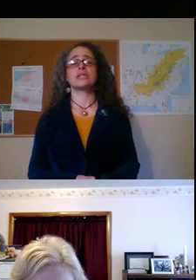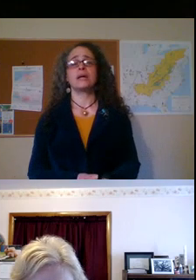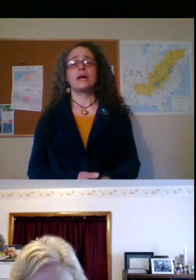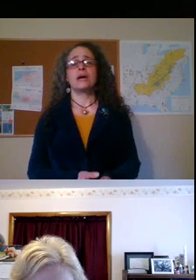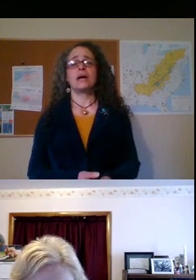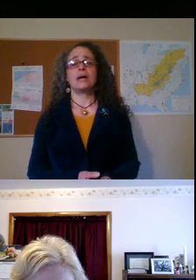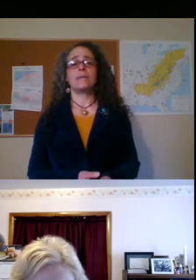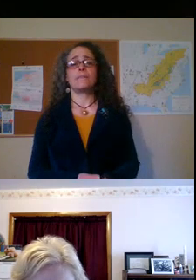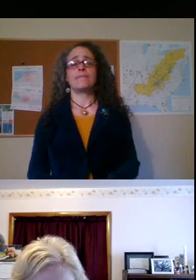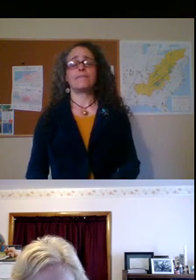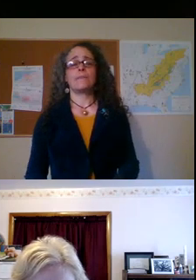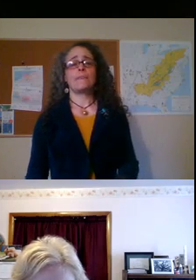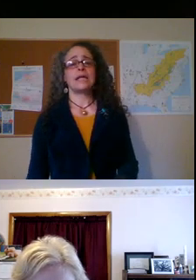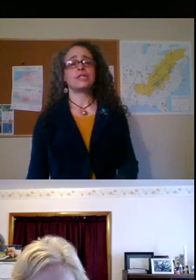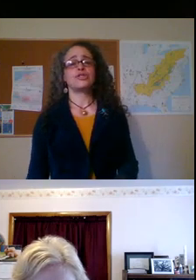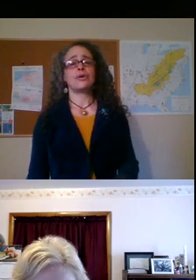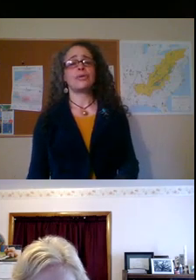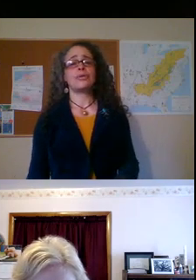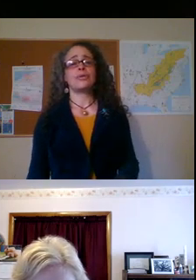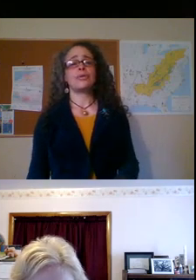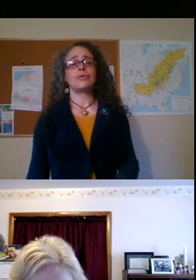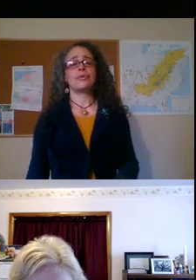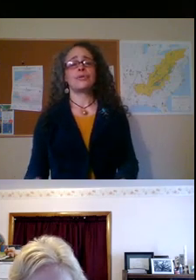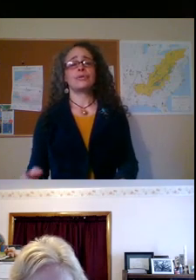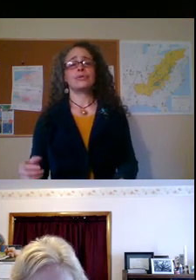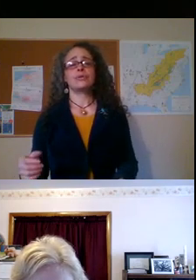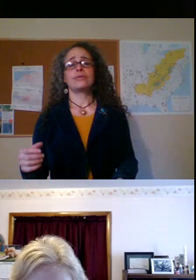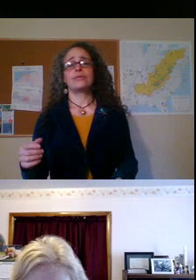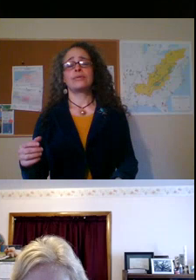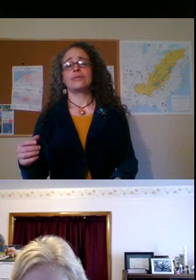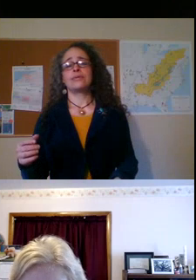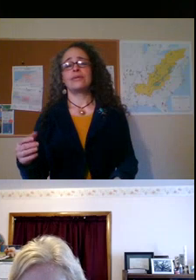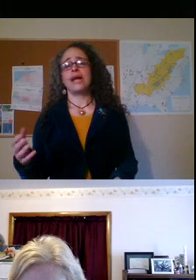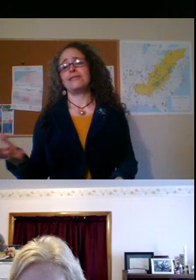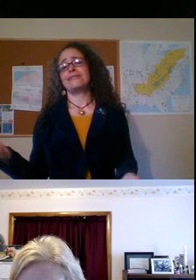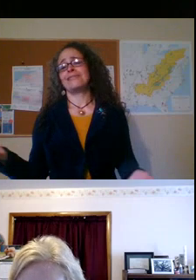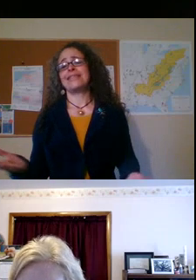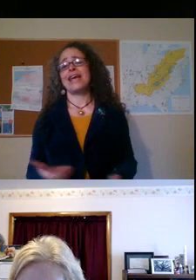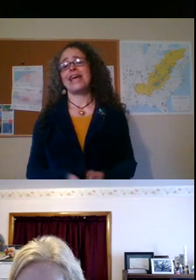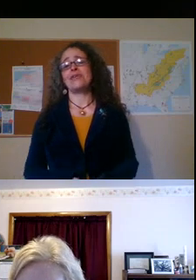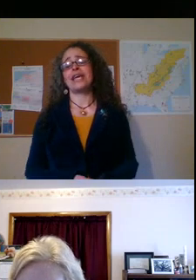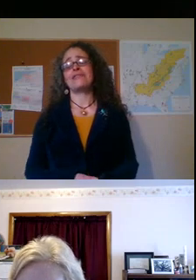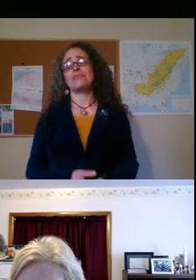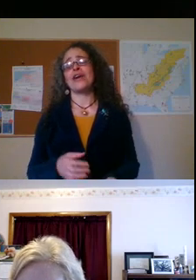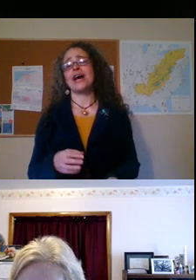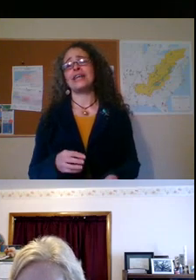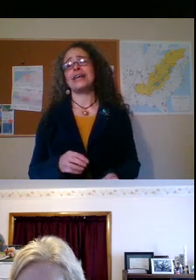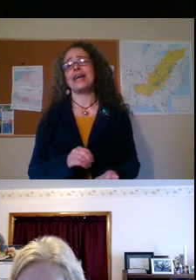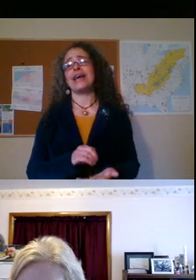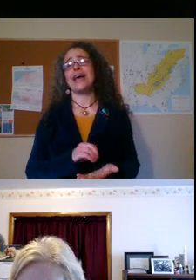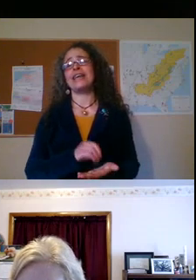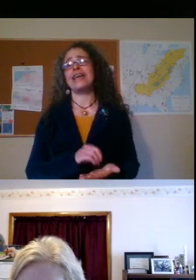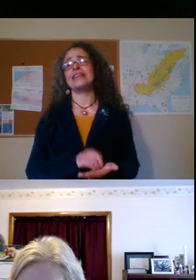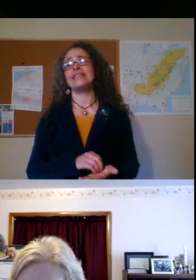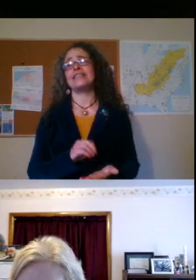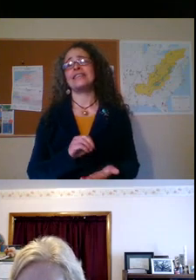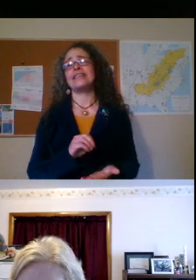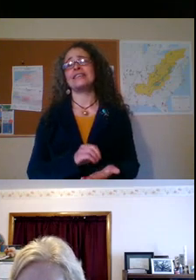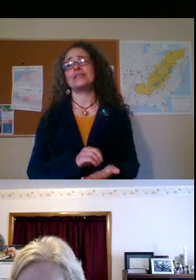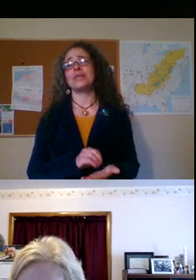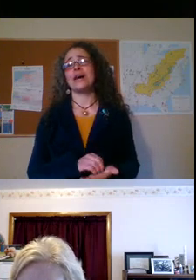at risk. And so, yeah, they only have to provide,